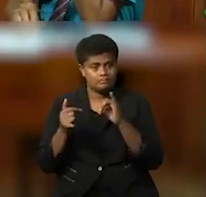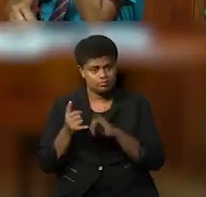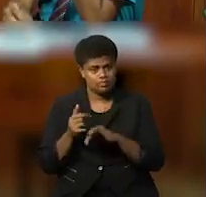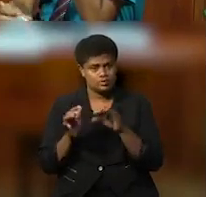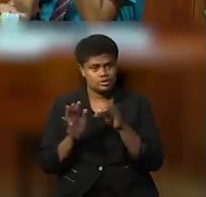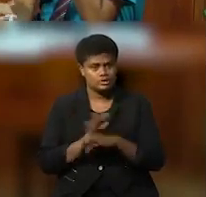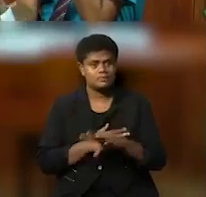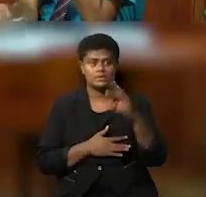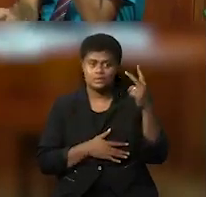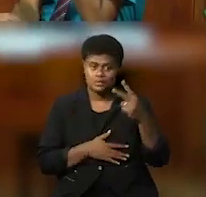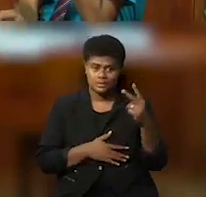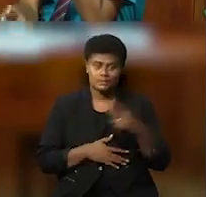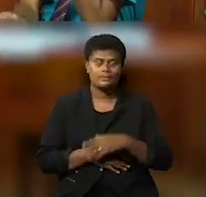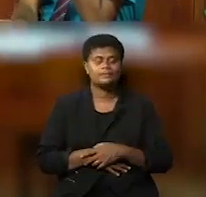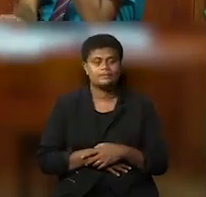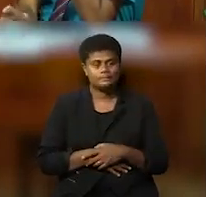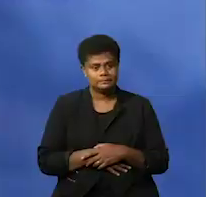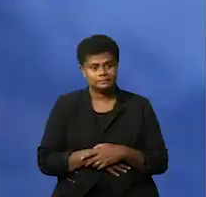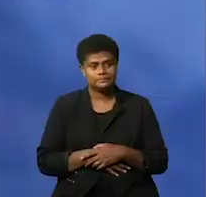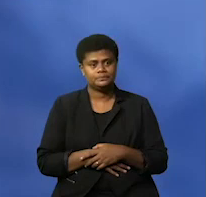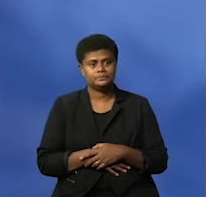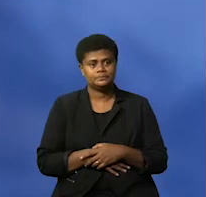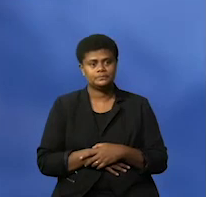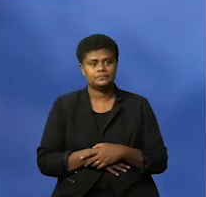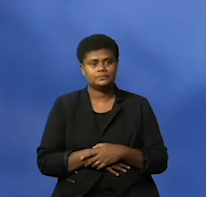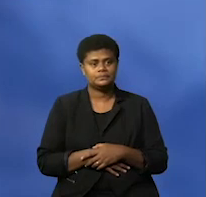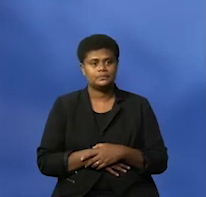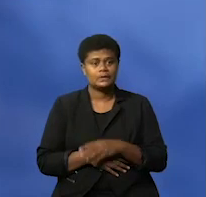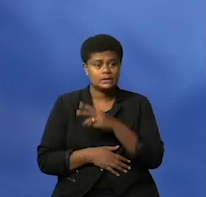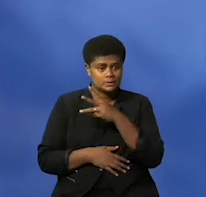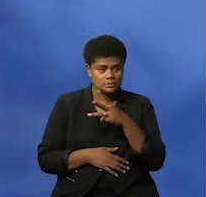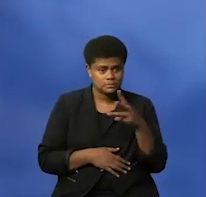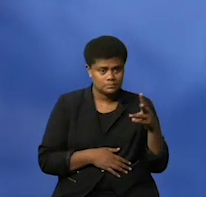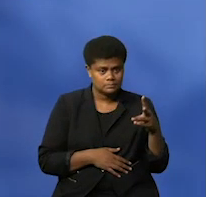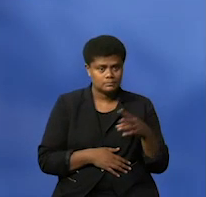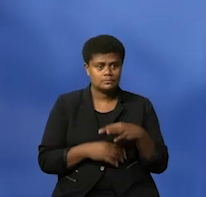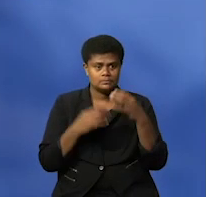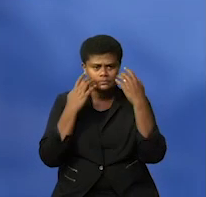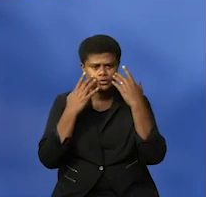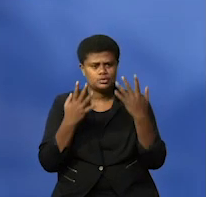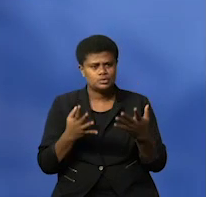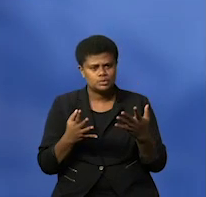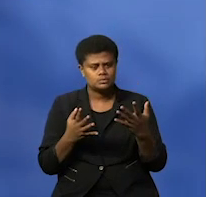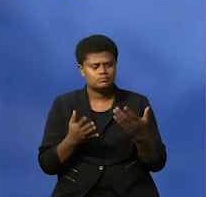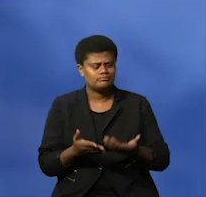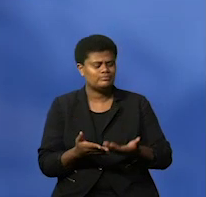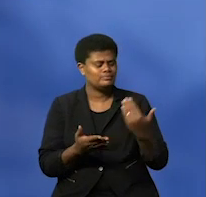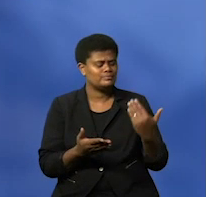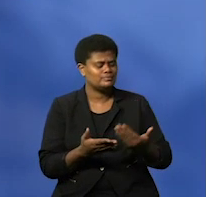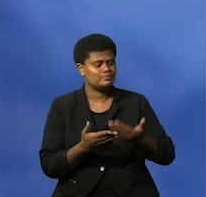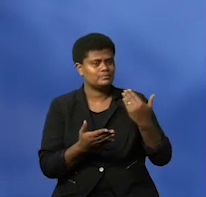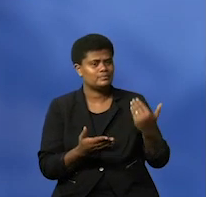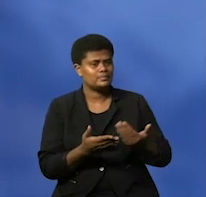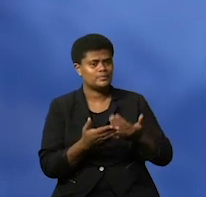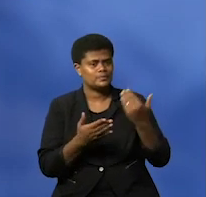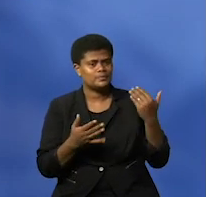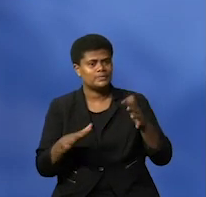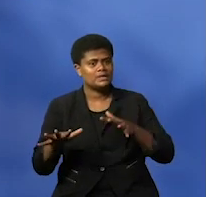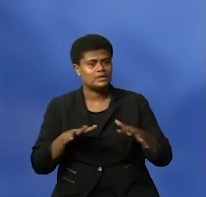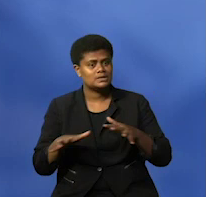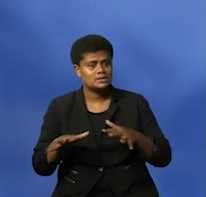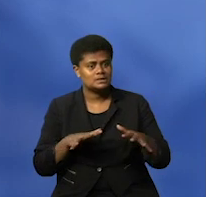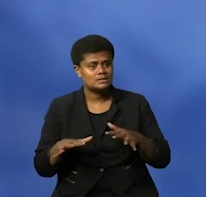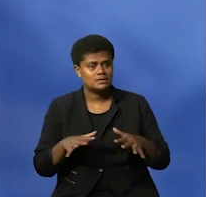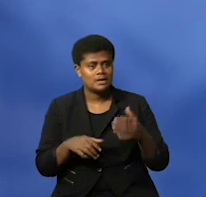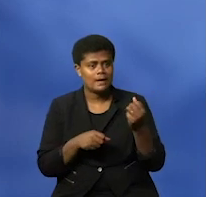read this verse before. I just want us to read it more again. "And this word yet once again signified the removing of things that are shaken, as of